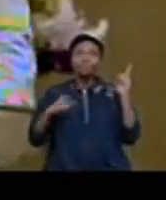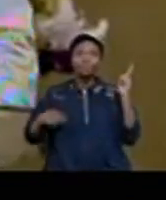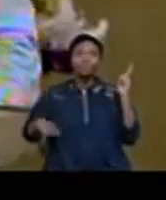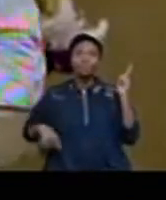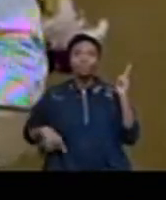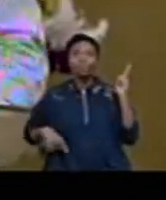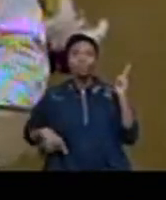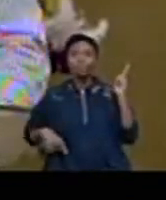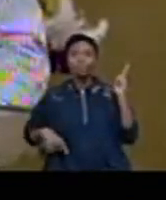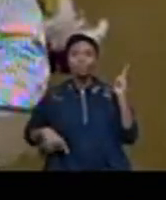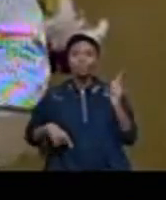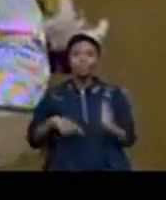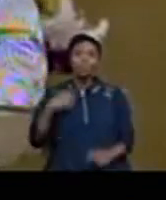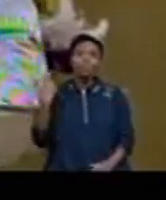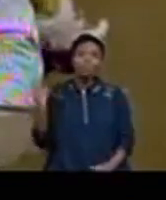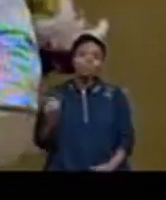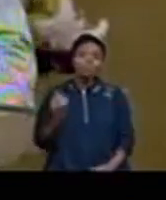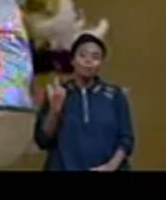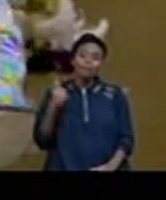the Lord.